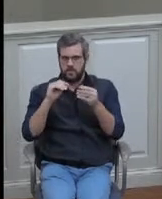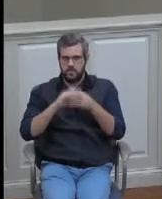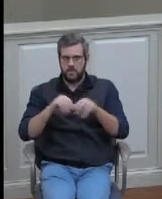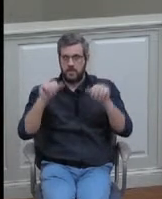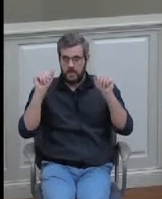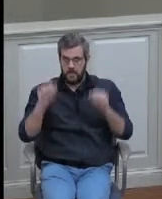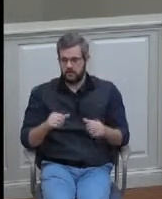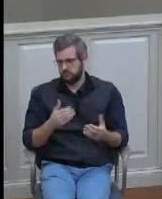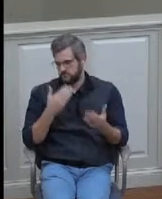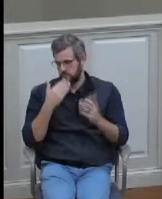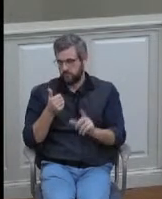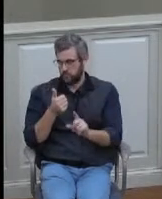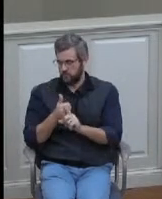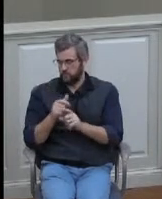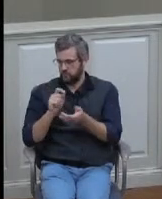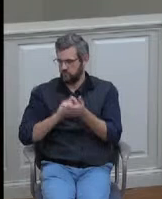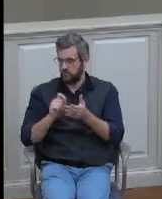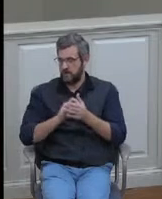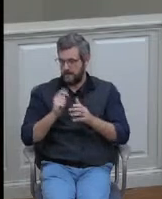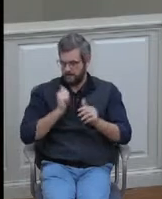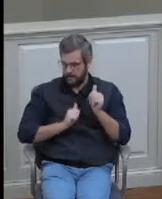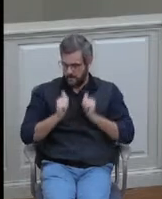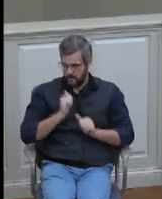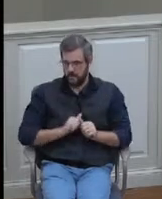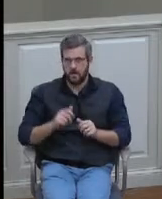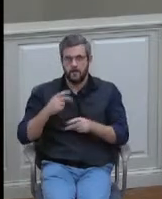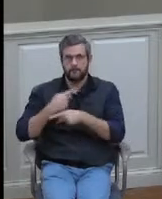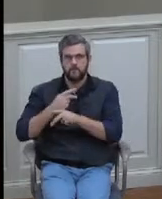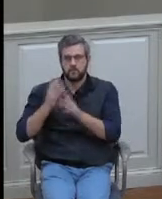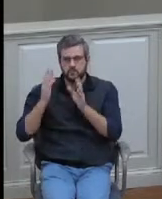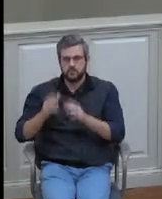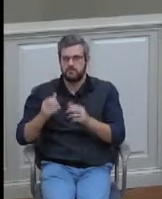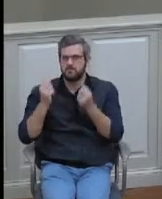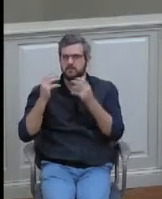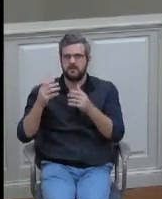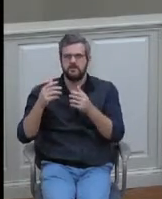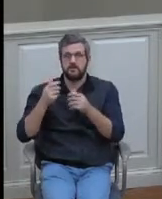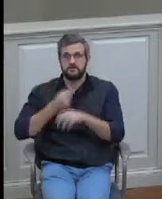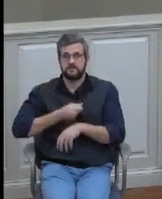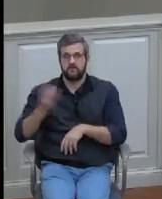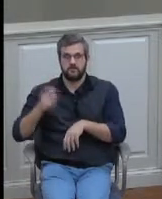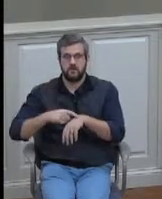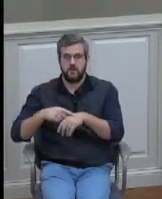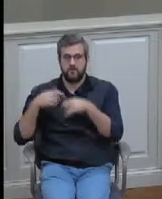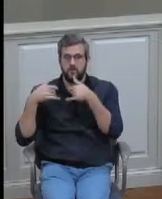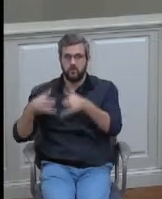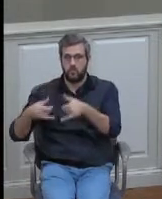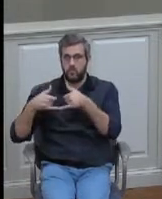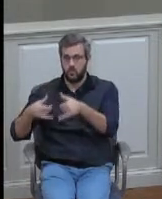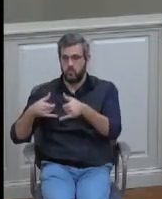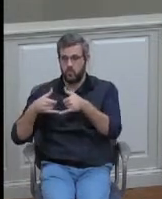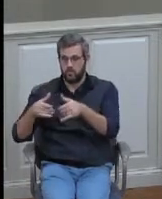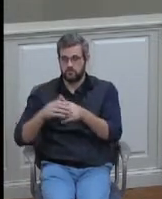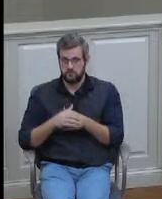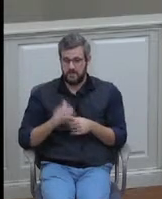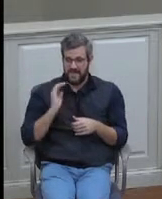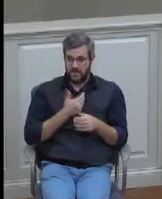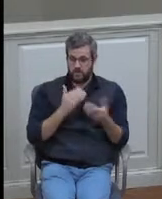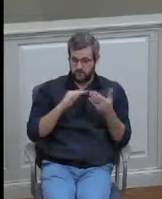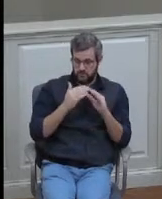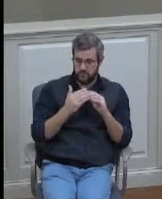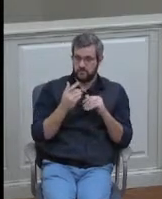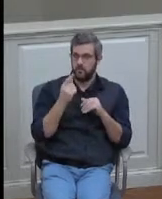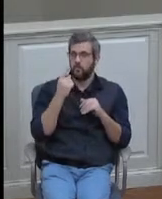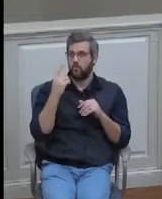is a playwright. She has been produced and awarded multiple times in our community, as well as having won several